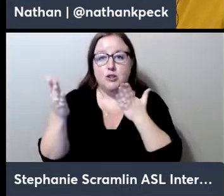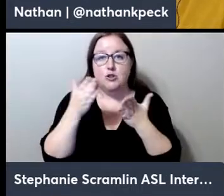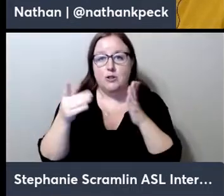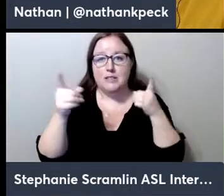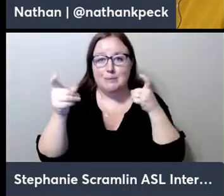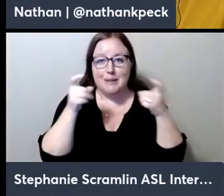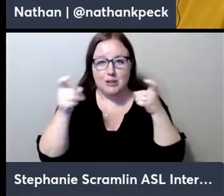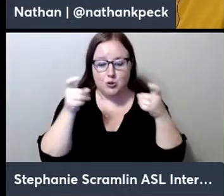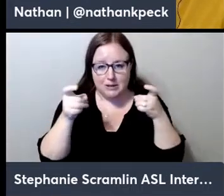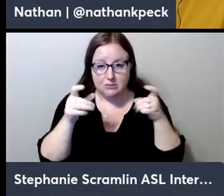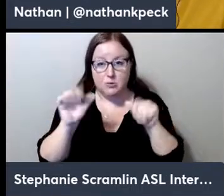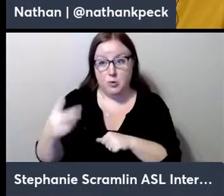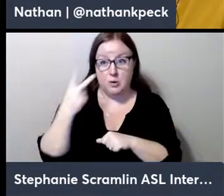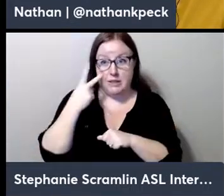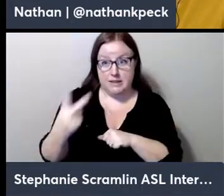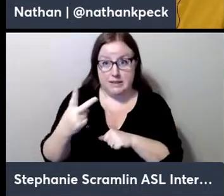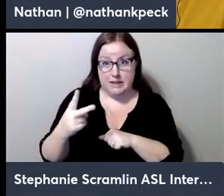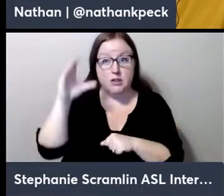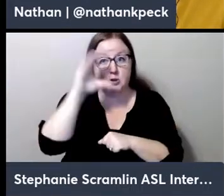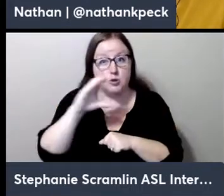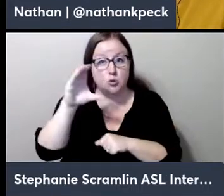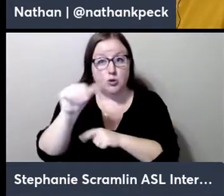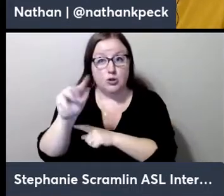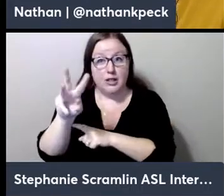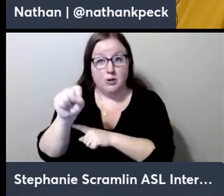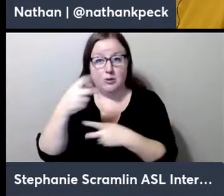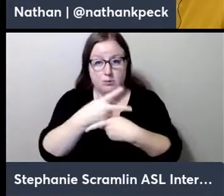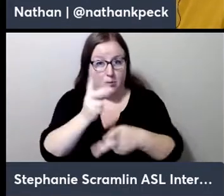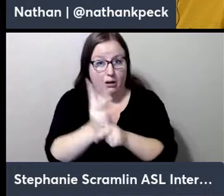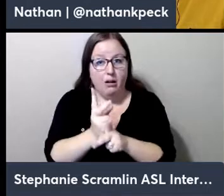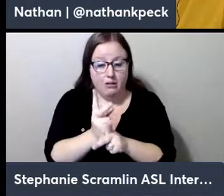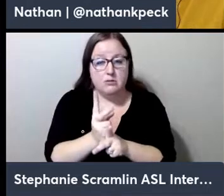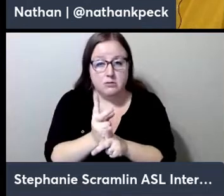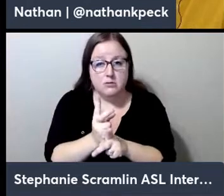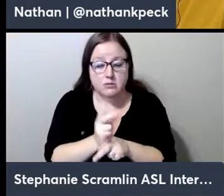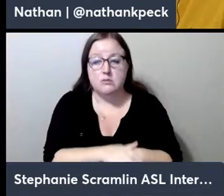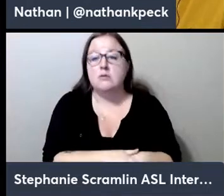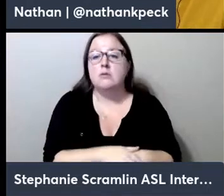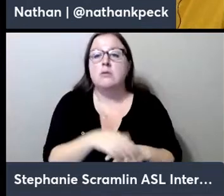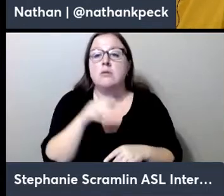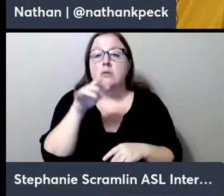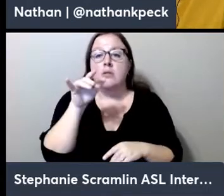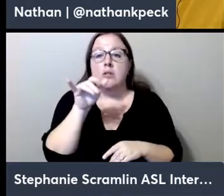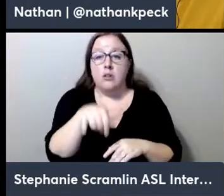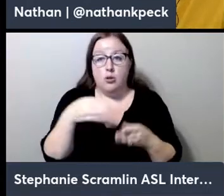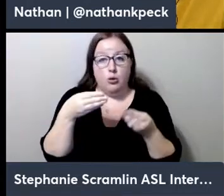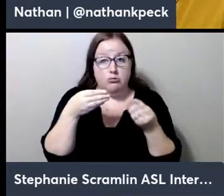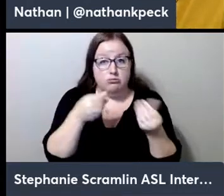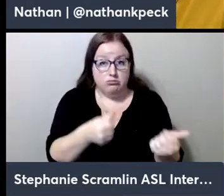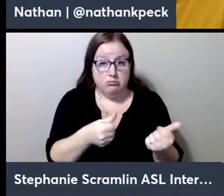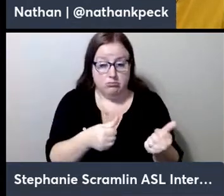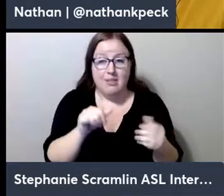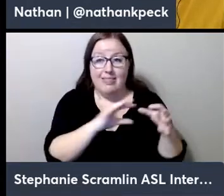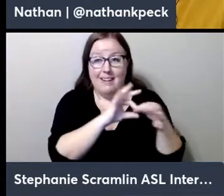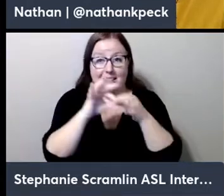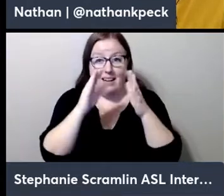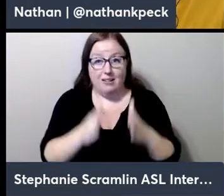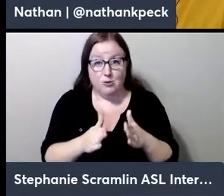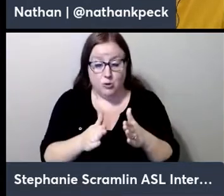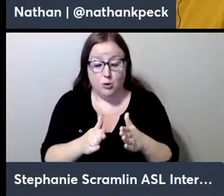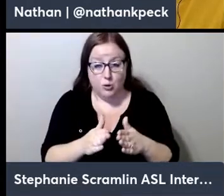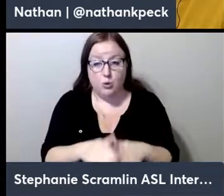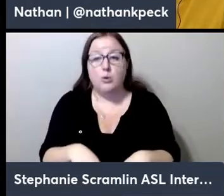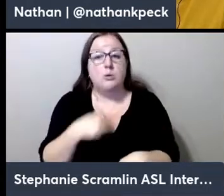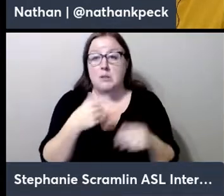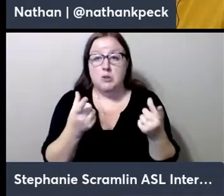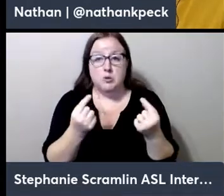And as you can see here, search AWS products, right? And through the streamline mechanism that the connectors does, what I'm going to